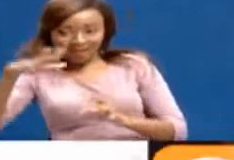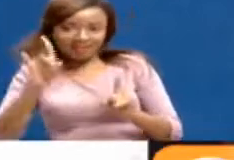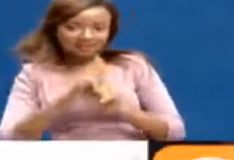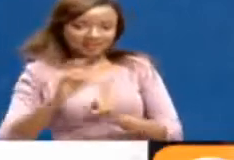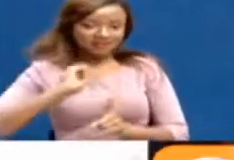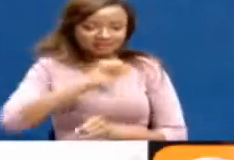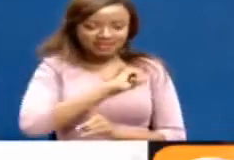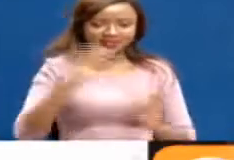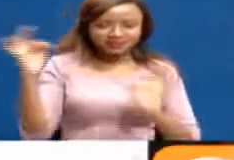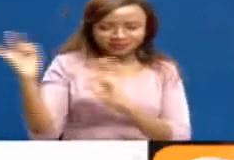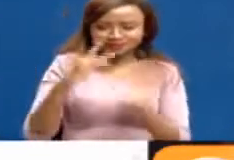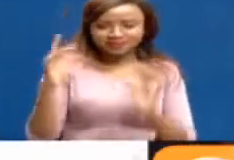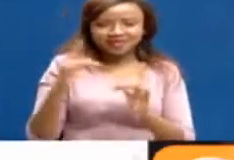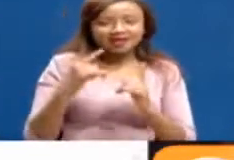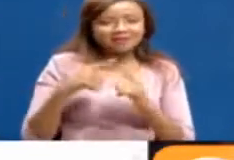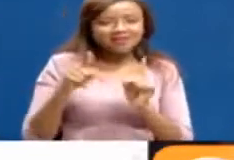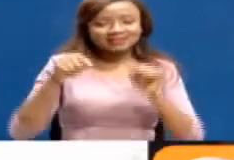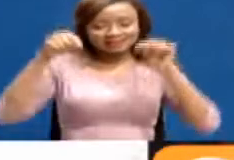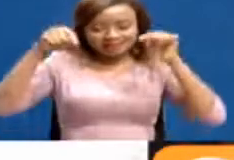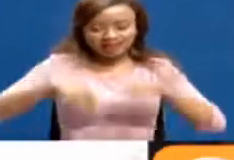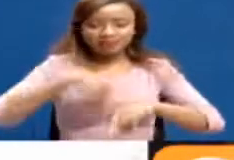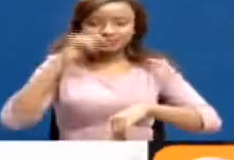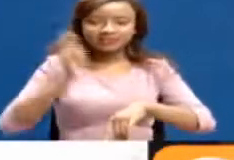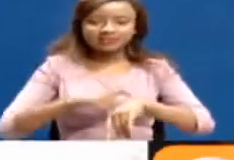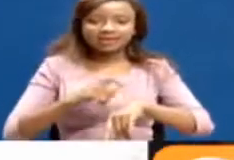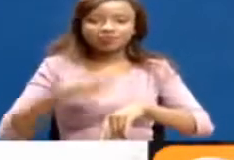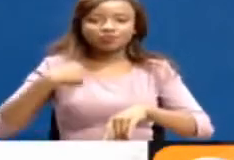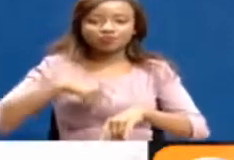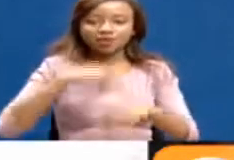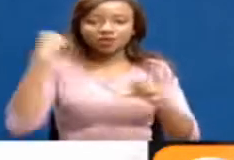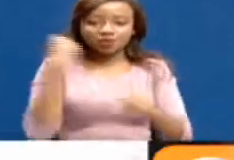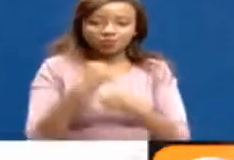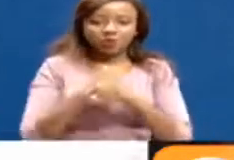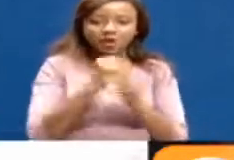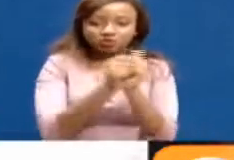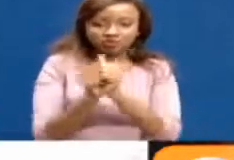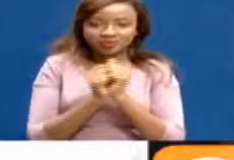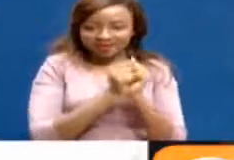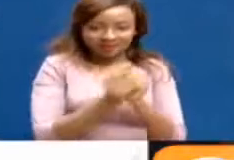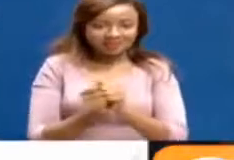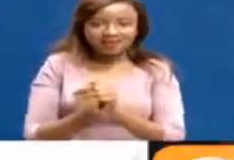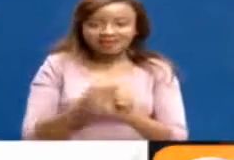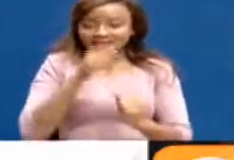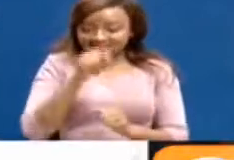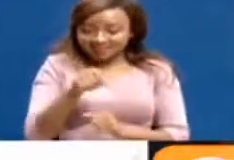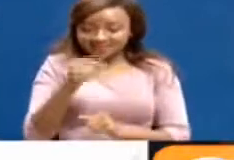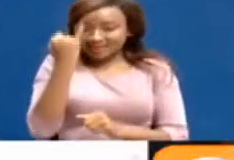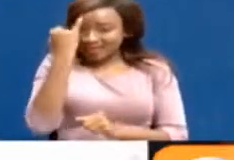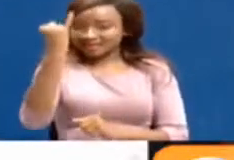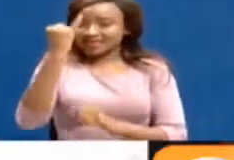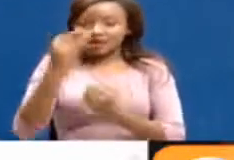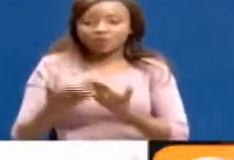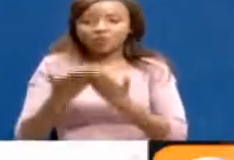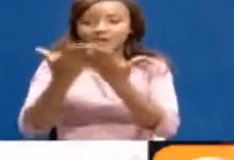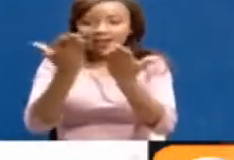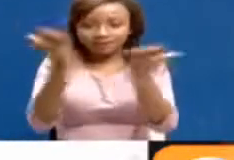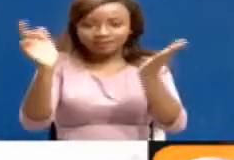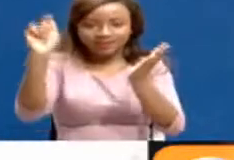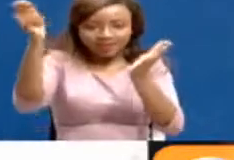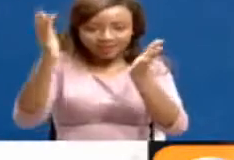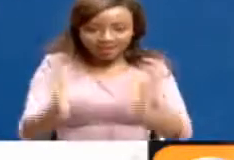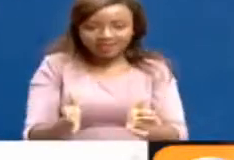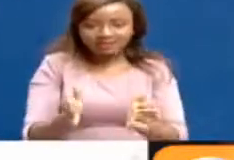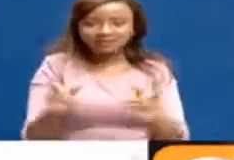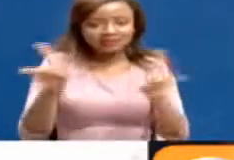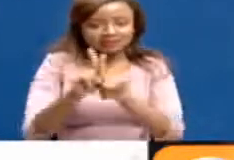times. This is a time for us to come together. No matter where the idea comes from, if it is good for the Republic, if it is good for Kenyans, let us implement it. And we're